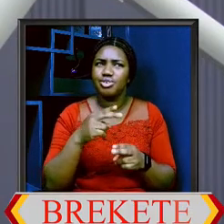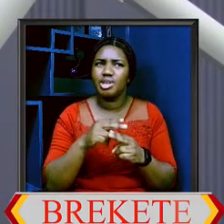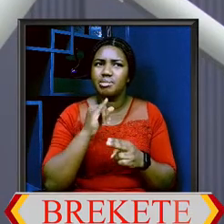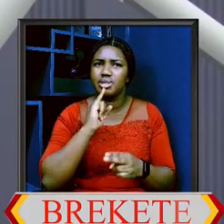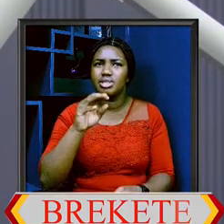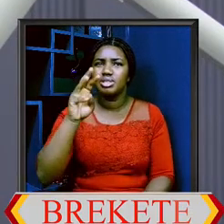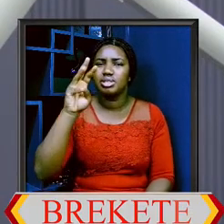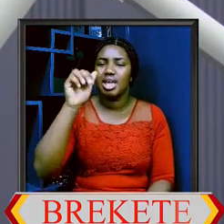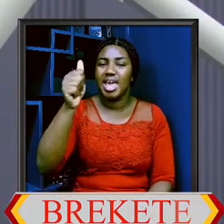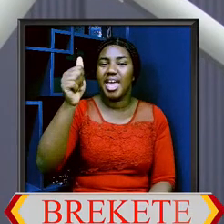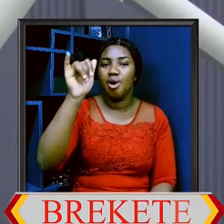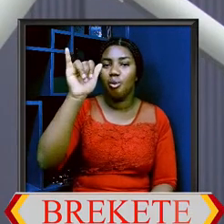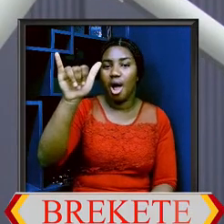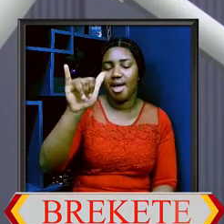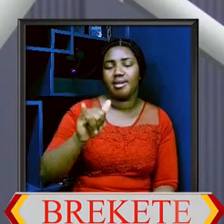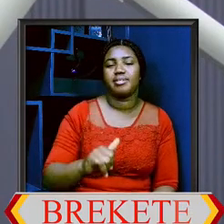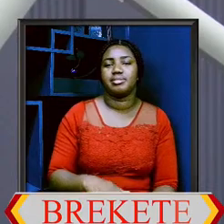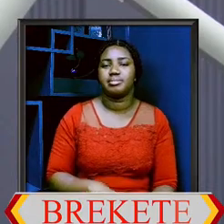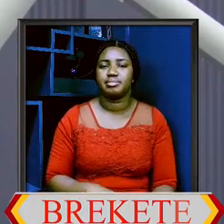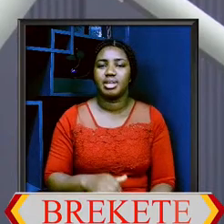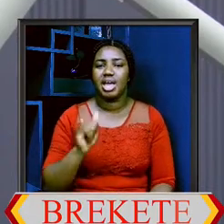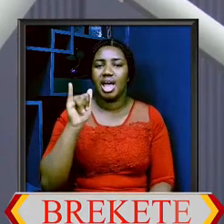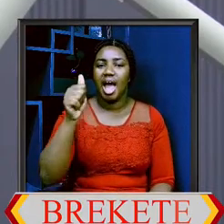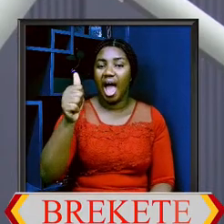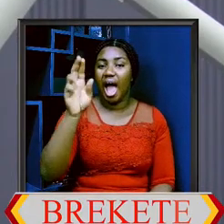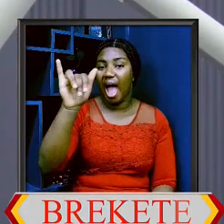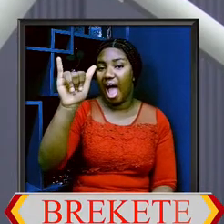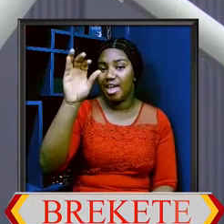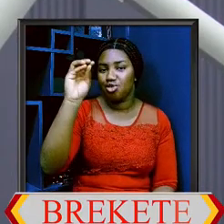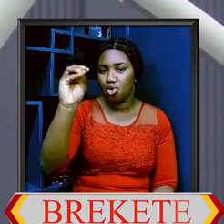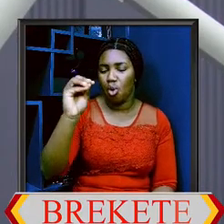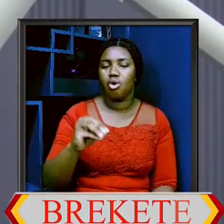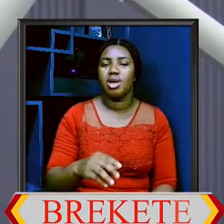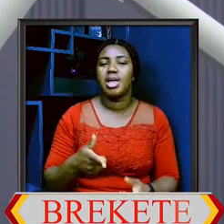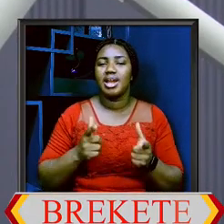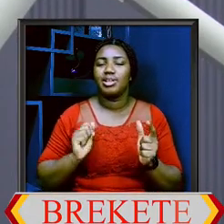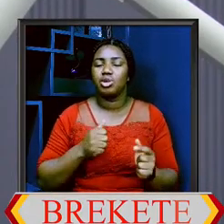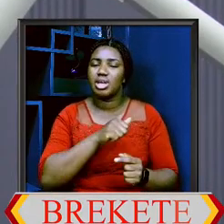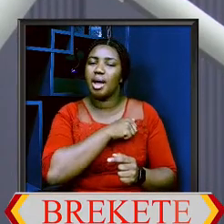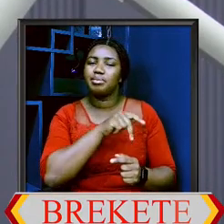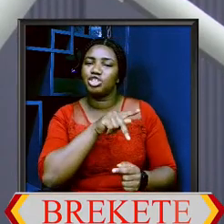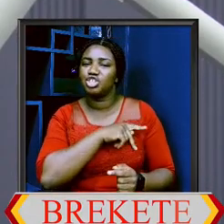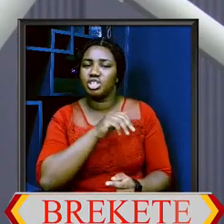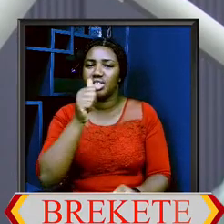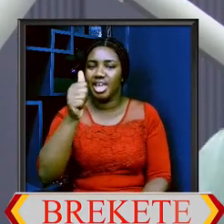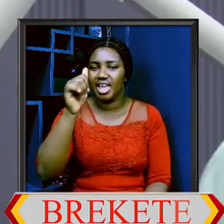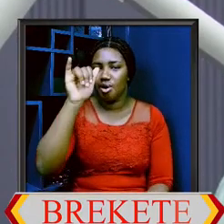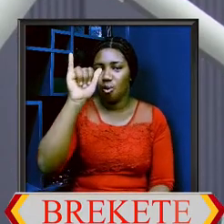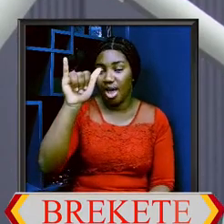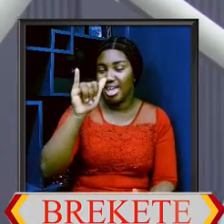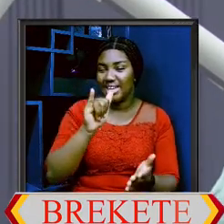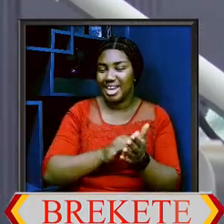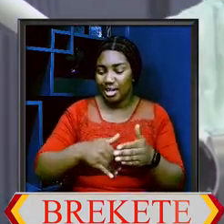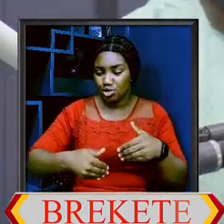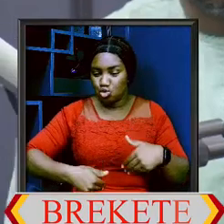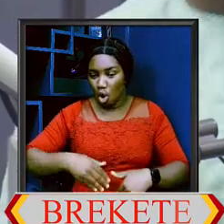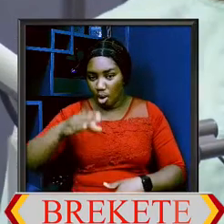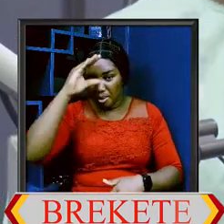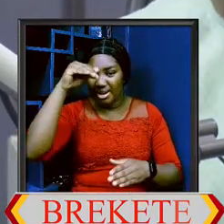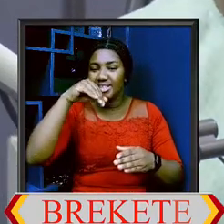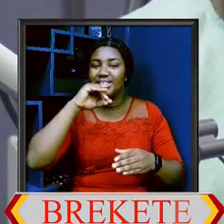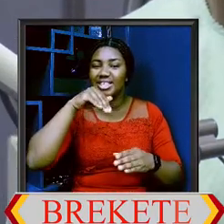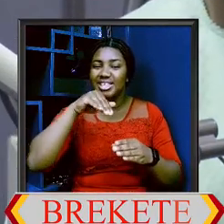may a are May let's appreciate a that young man is in a class of his